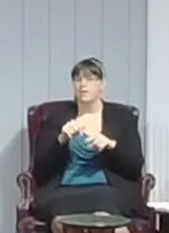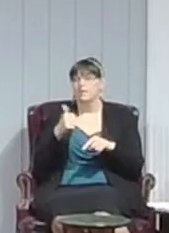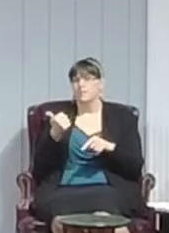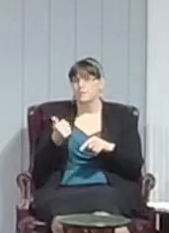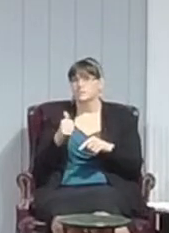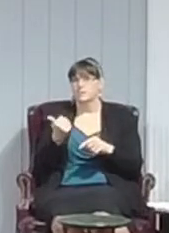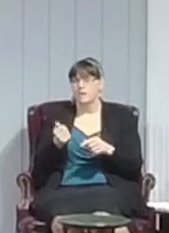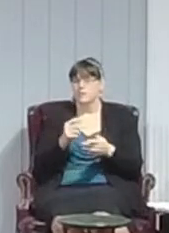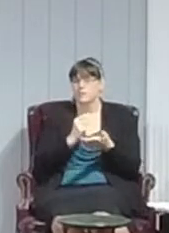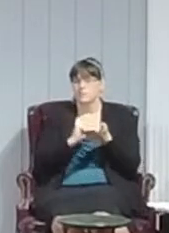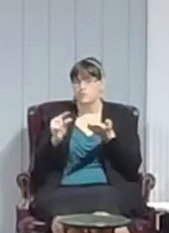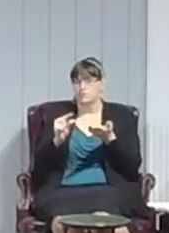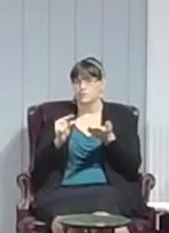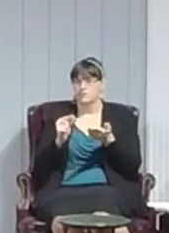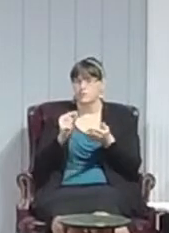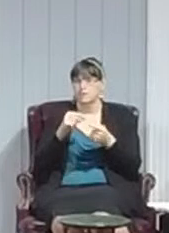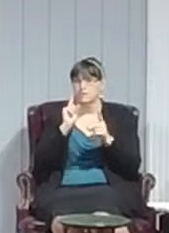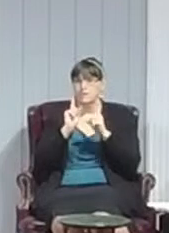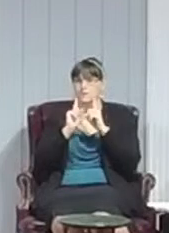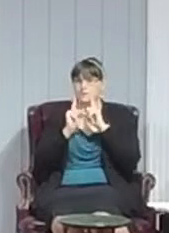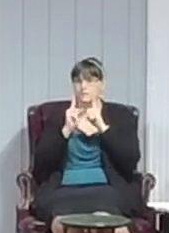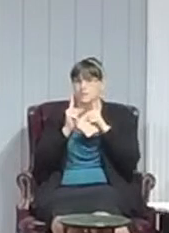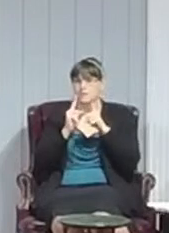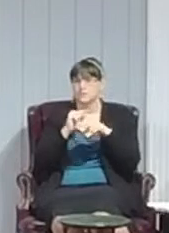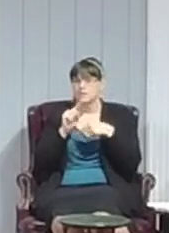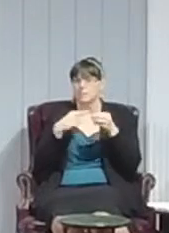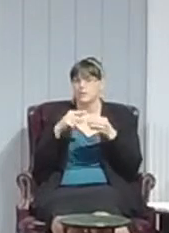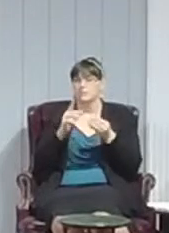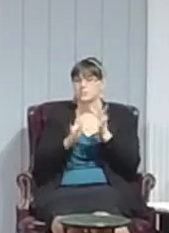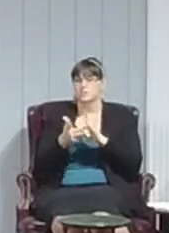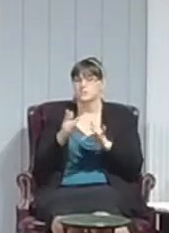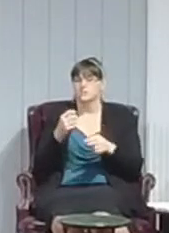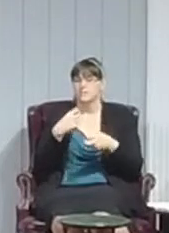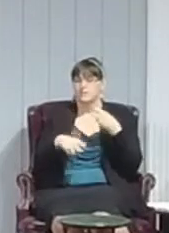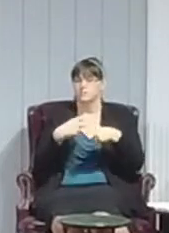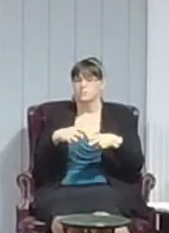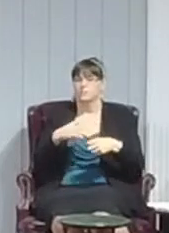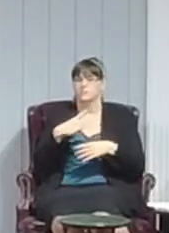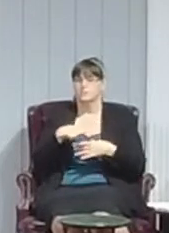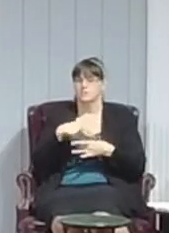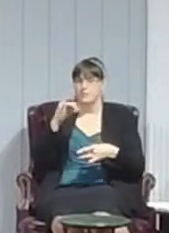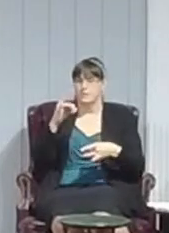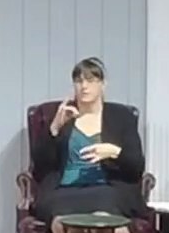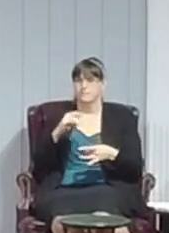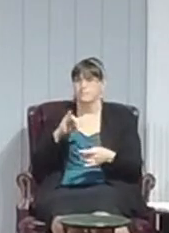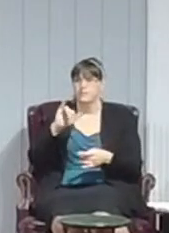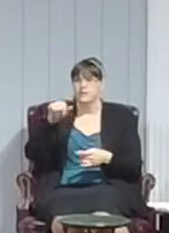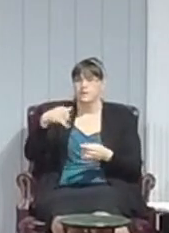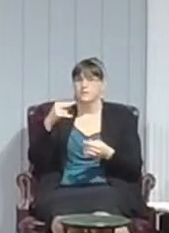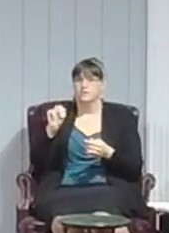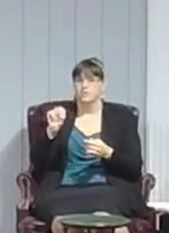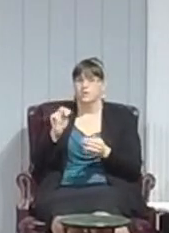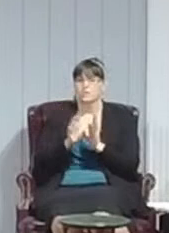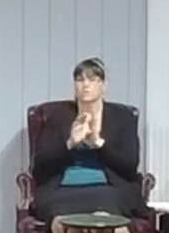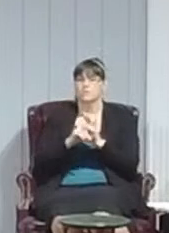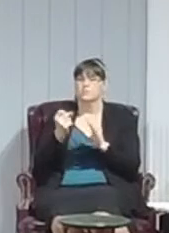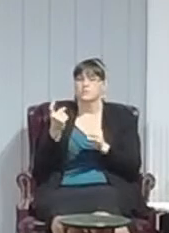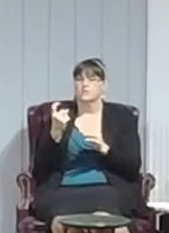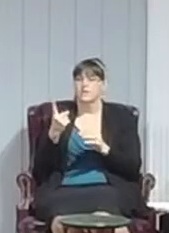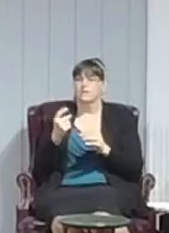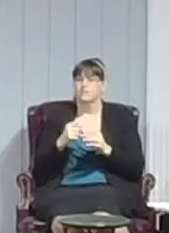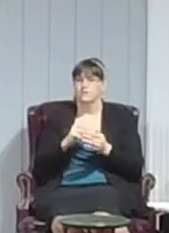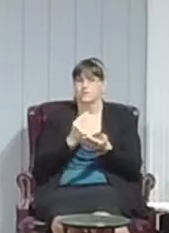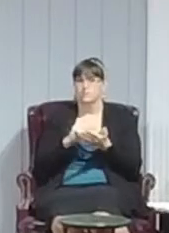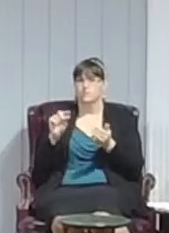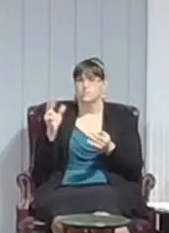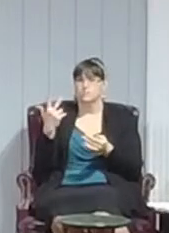passage of Scripture that speaks about Jesus having a troubled spirit. It's John chapter 11 and verse 33. I'm not going to take you to that, but